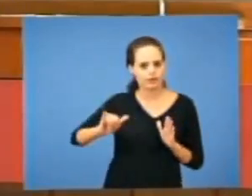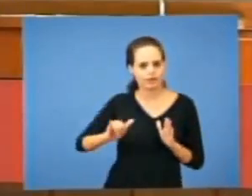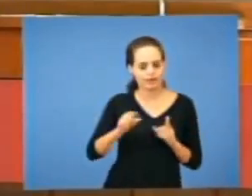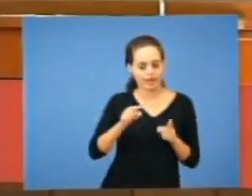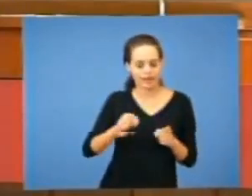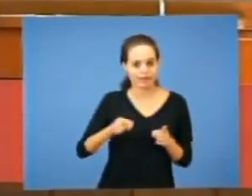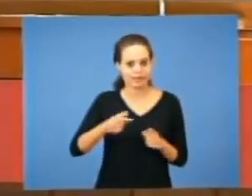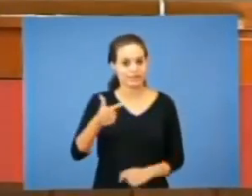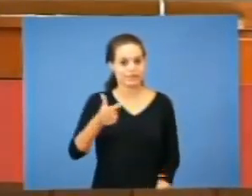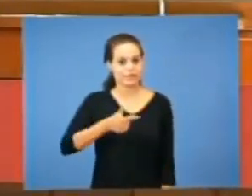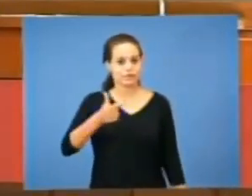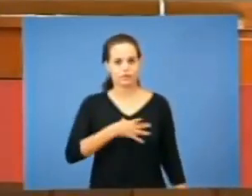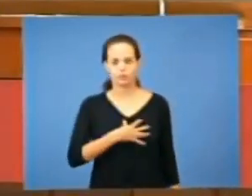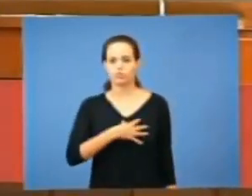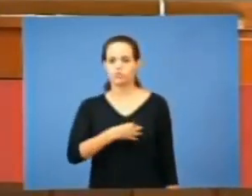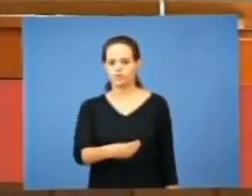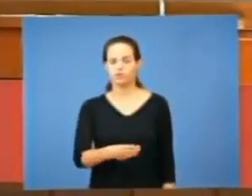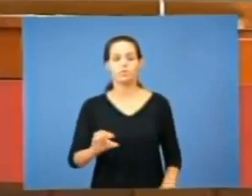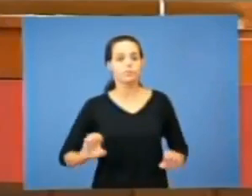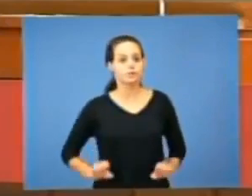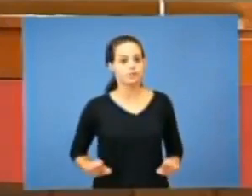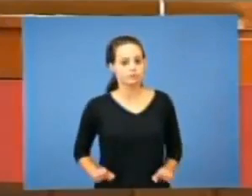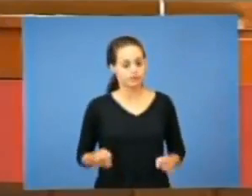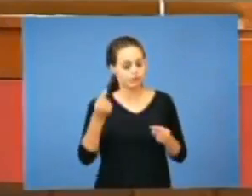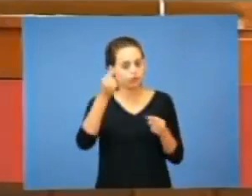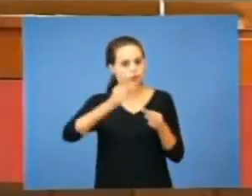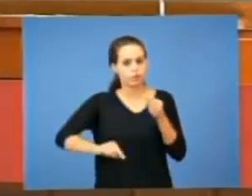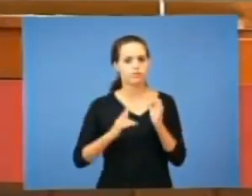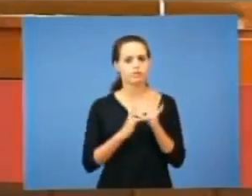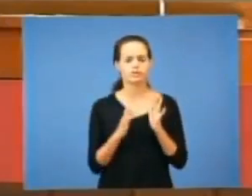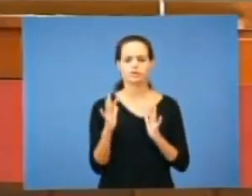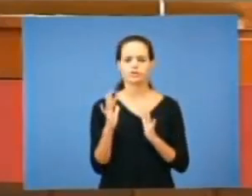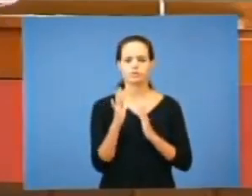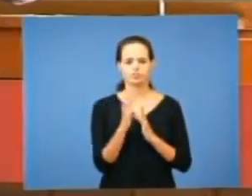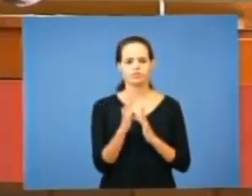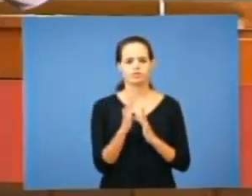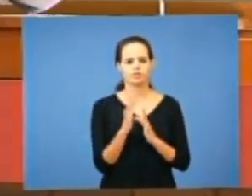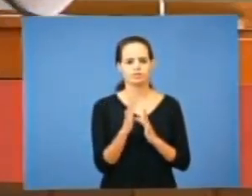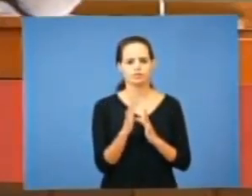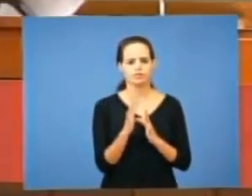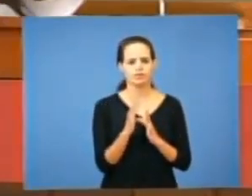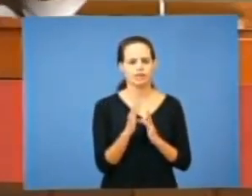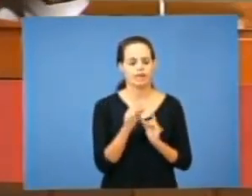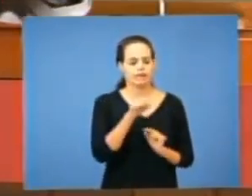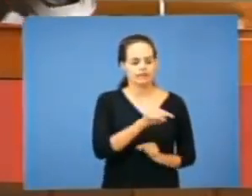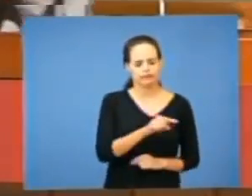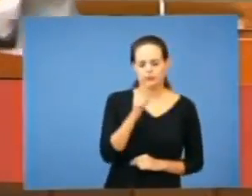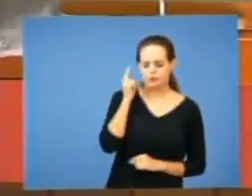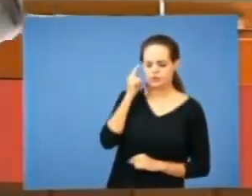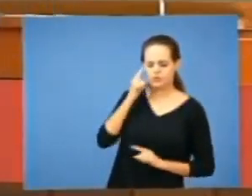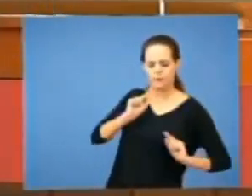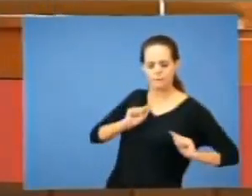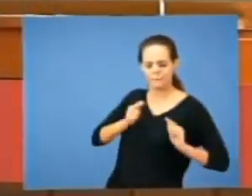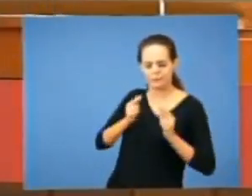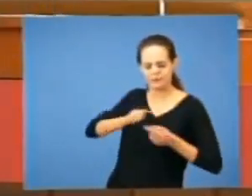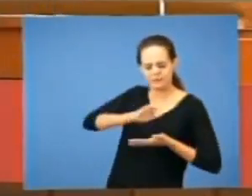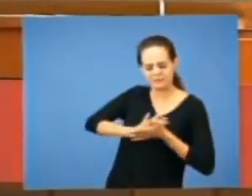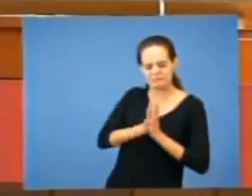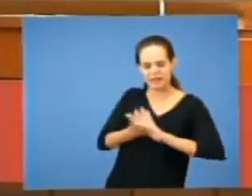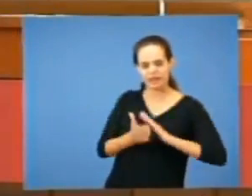and now it's against the Son. The Church of Smyrna, we're going to kill the church in order for it not to